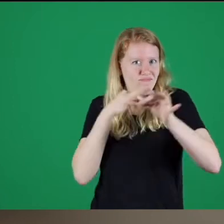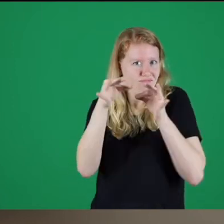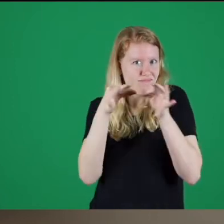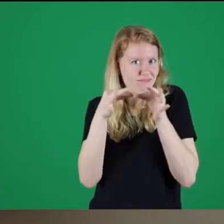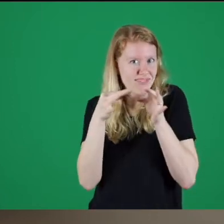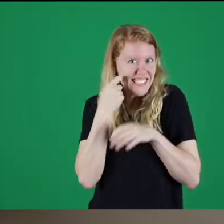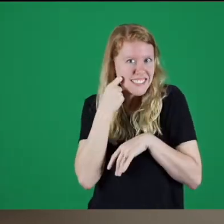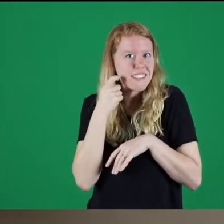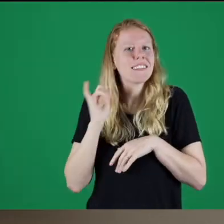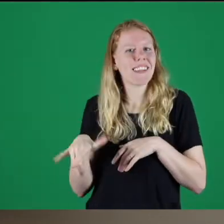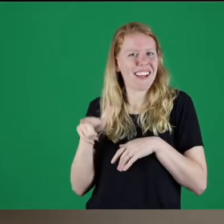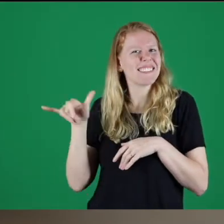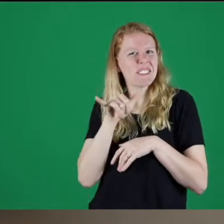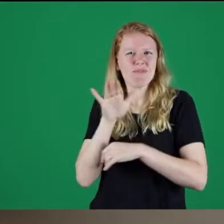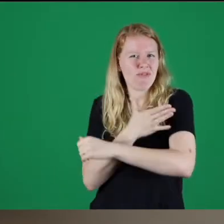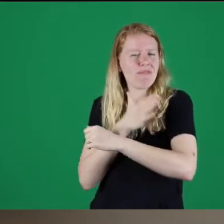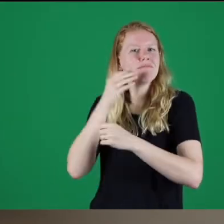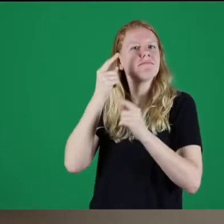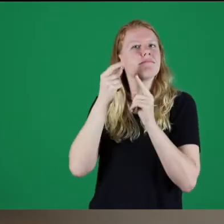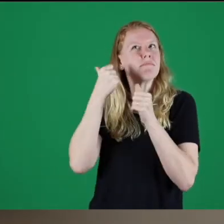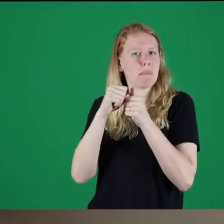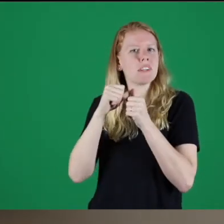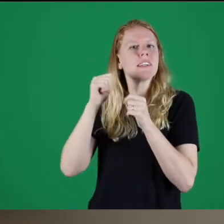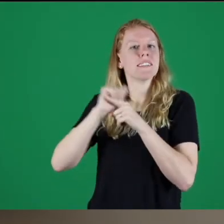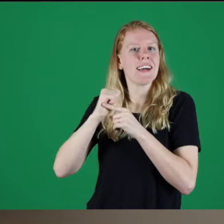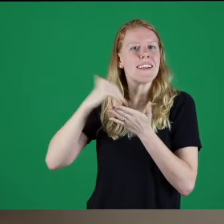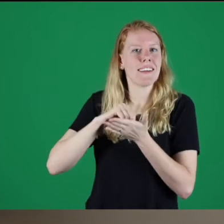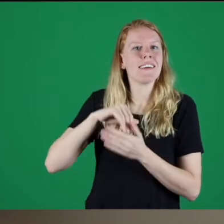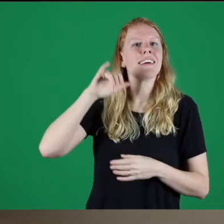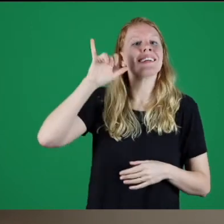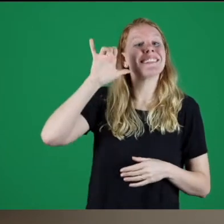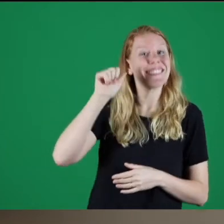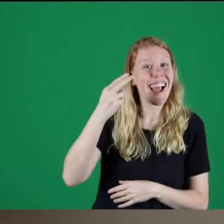that song. Just after me one more time, sing this song. Yeah,